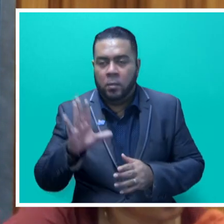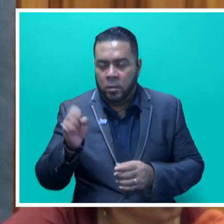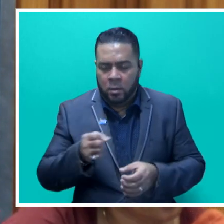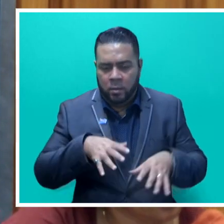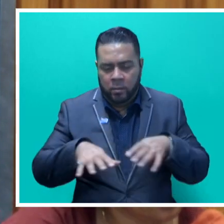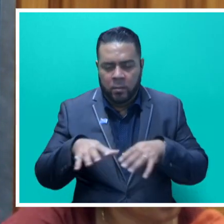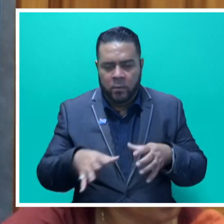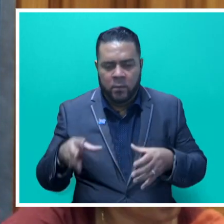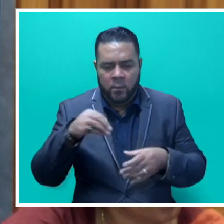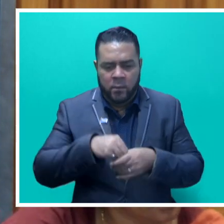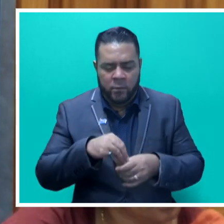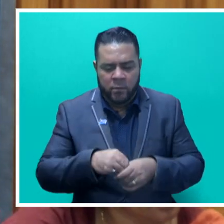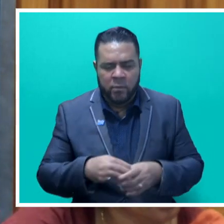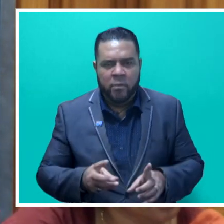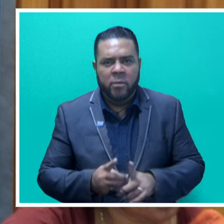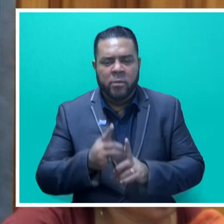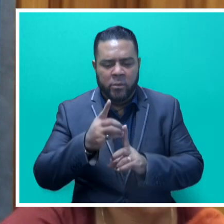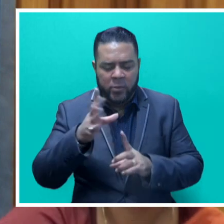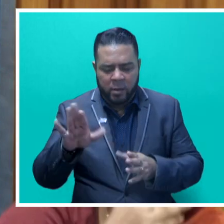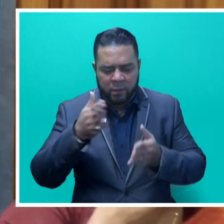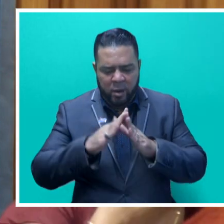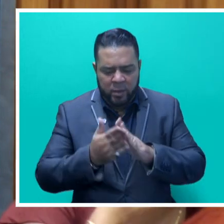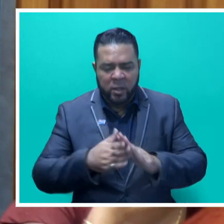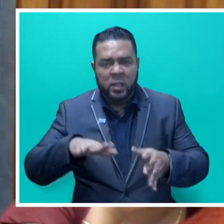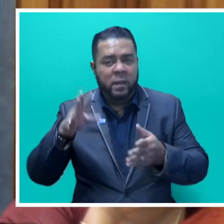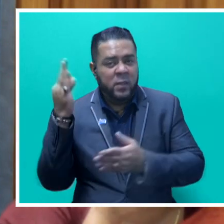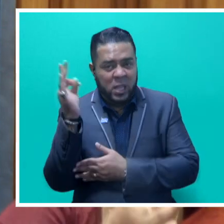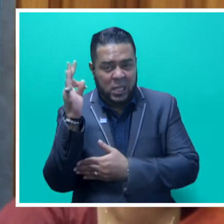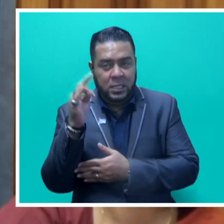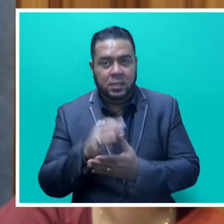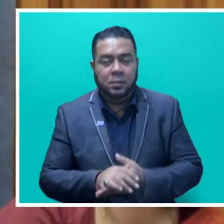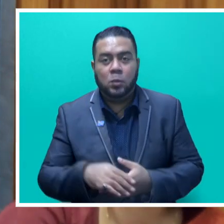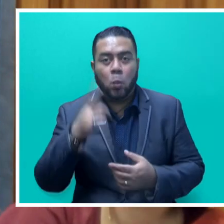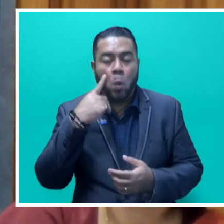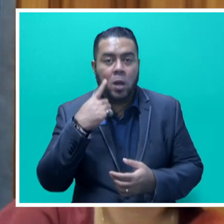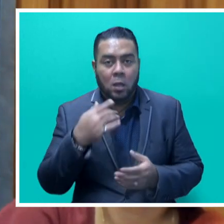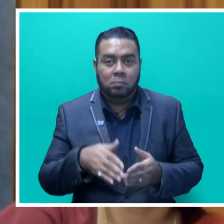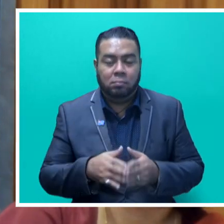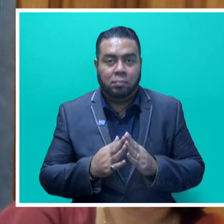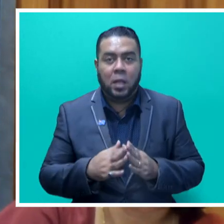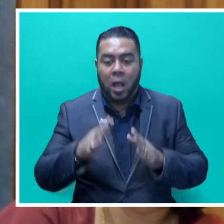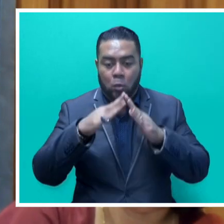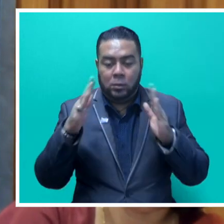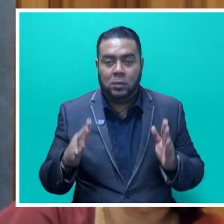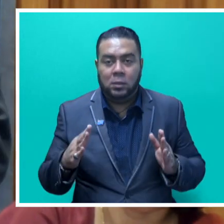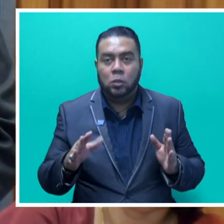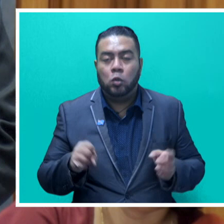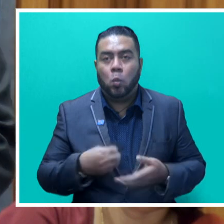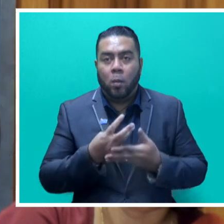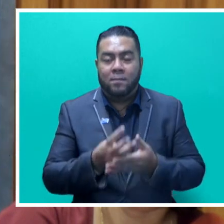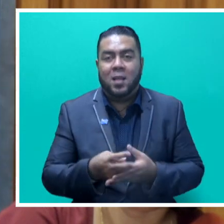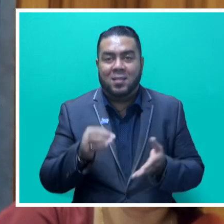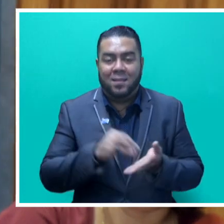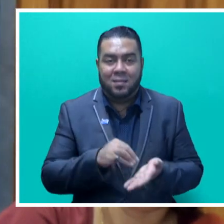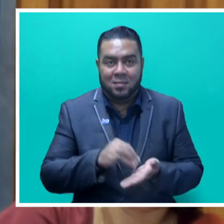activities include the construction and improvement of community facilities, water supply, housing, social welfare